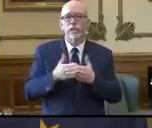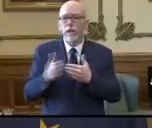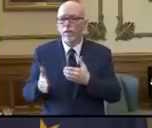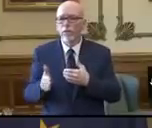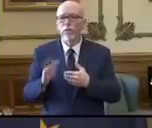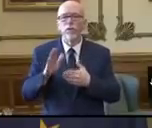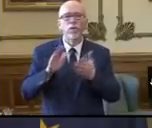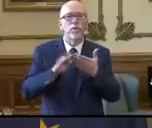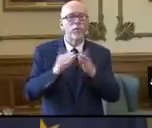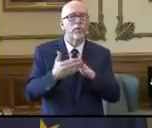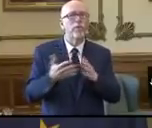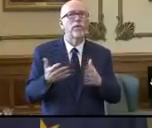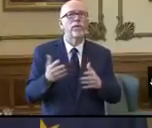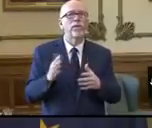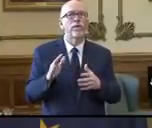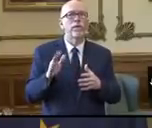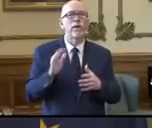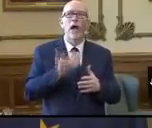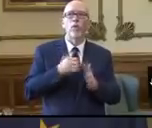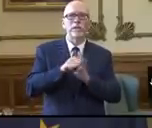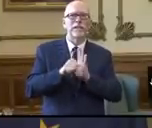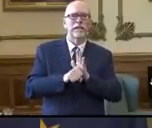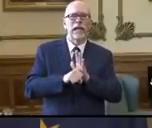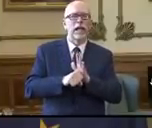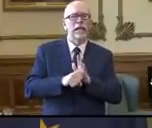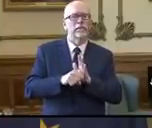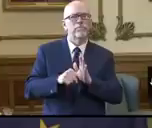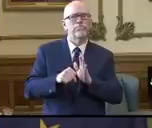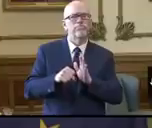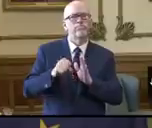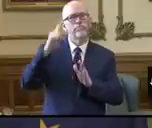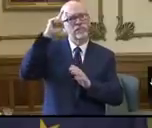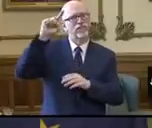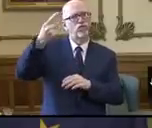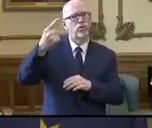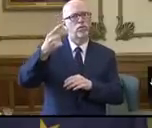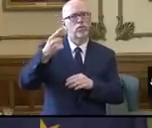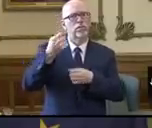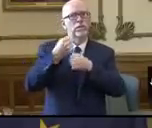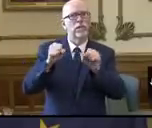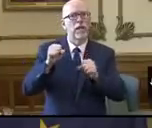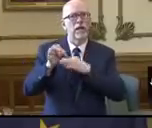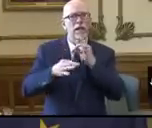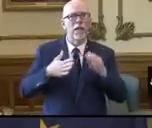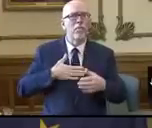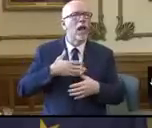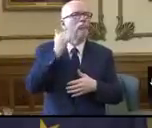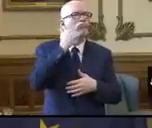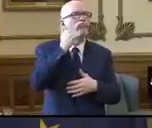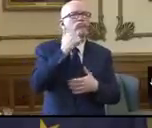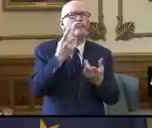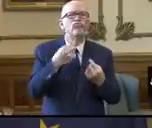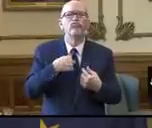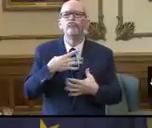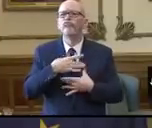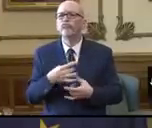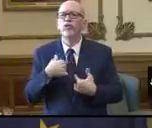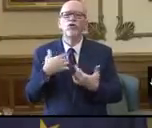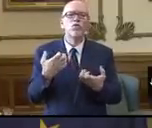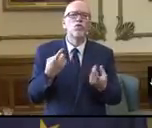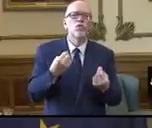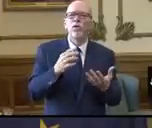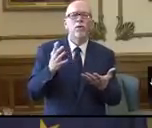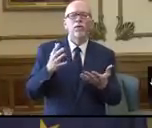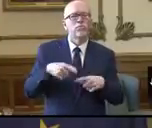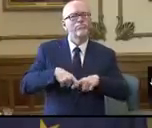their community, our state ahead of their own maybe immediate, what used to be of an interest to them. So thank